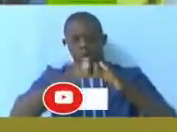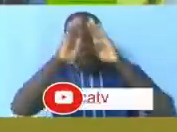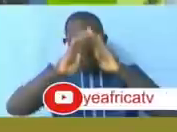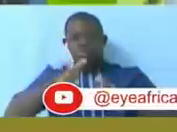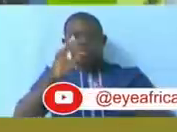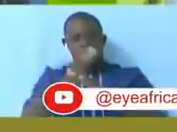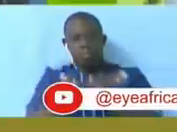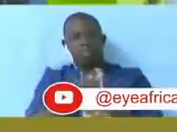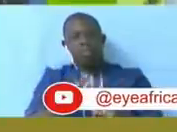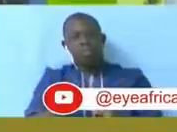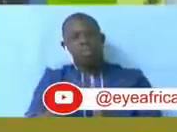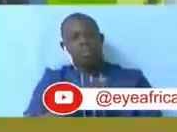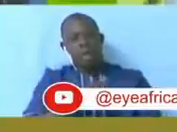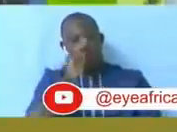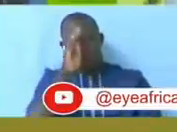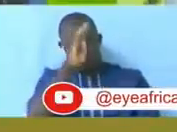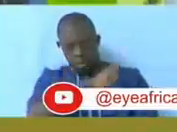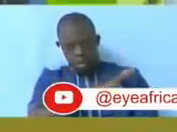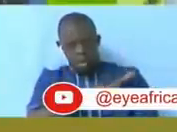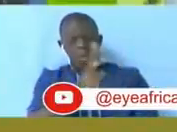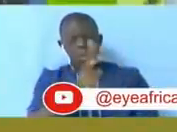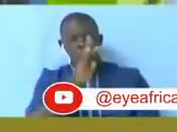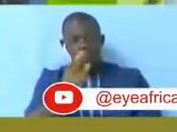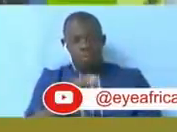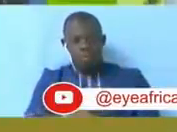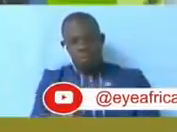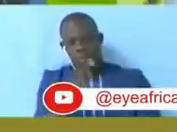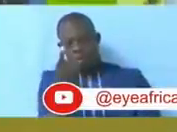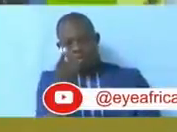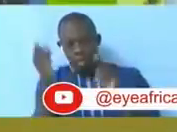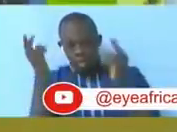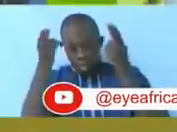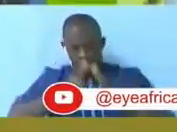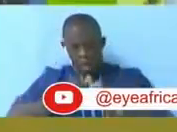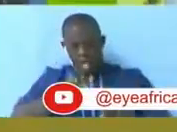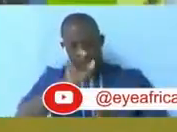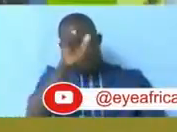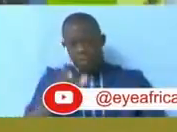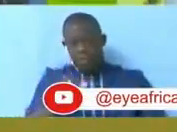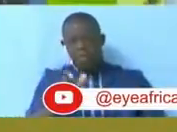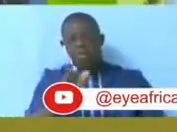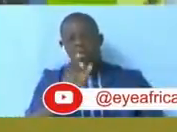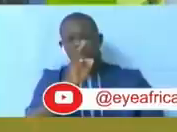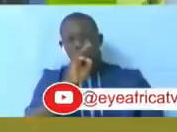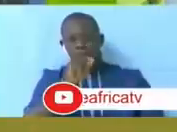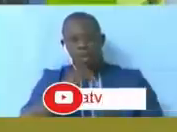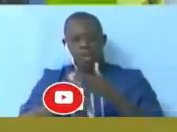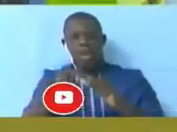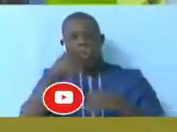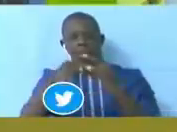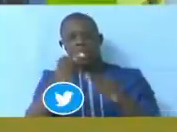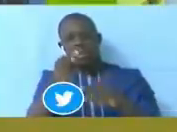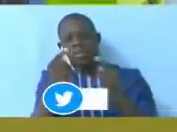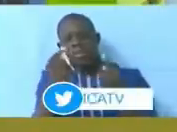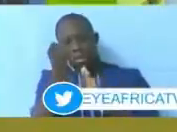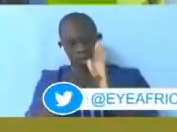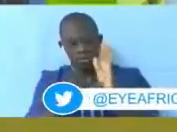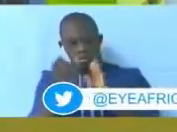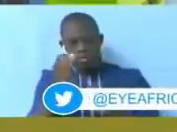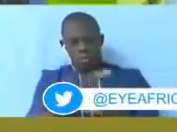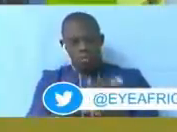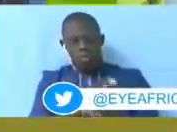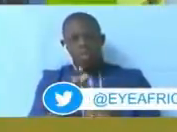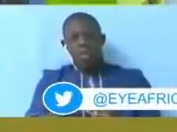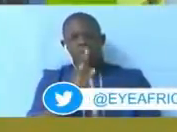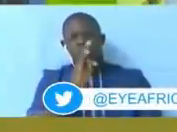the, one of the lawyers in the case. But in kodoma keta moldi mi a dabula ta wodi amokono. And that is LS Camara.